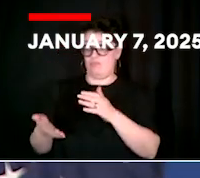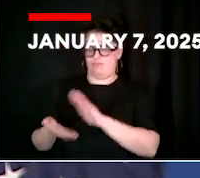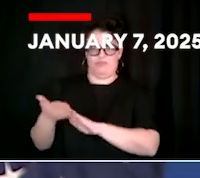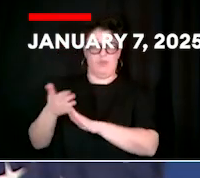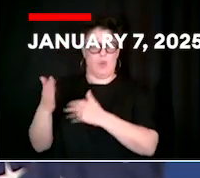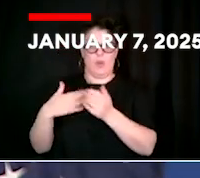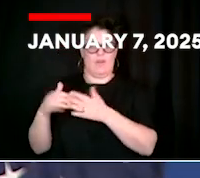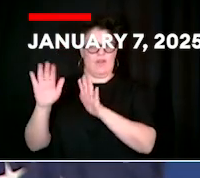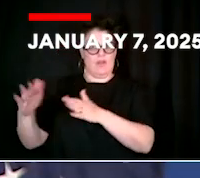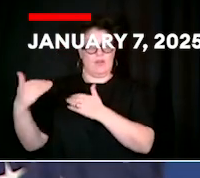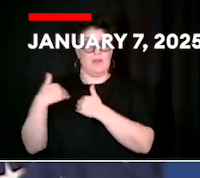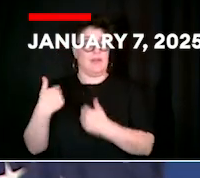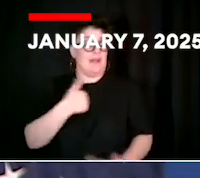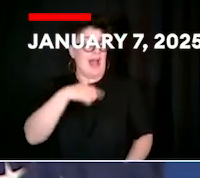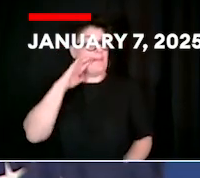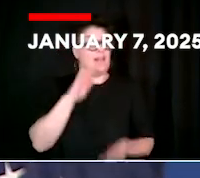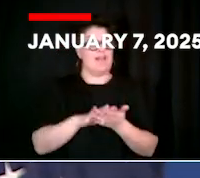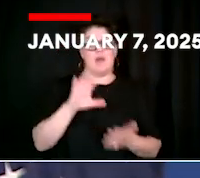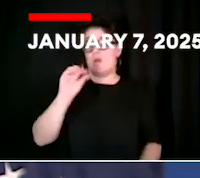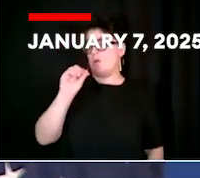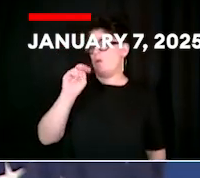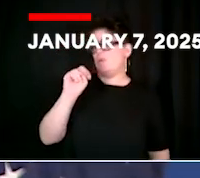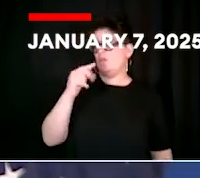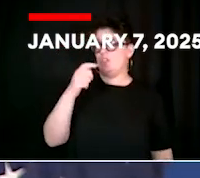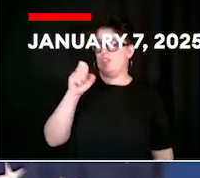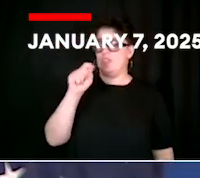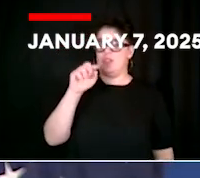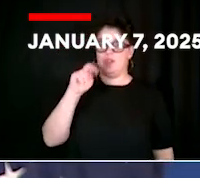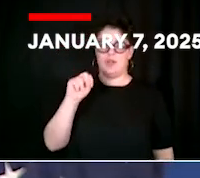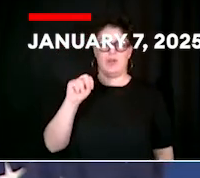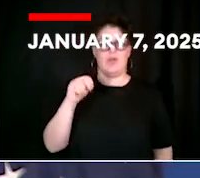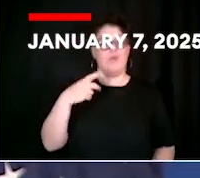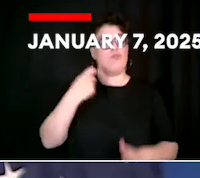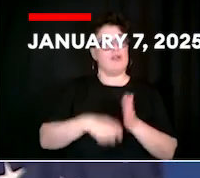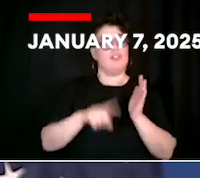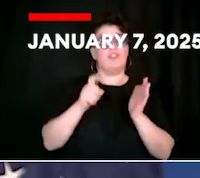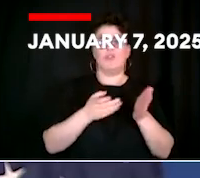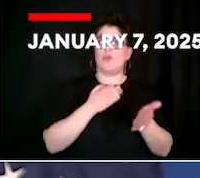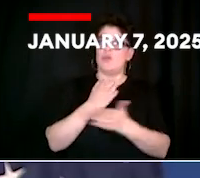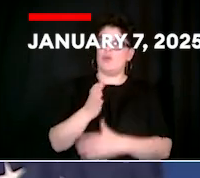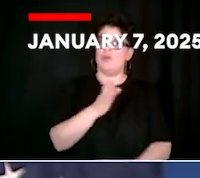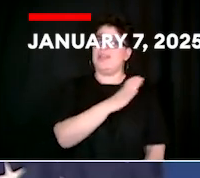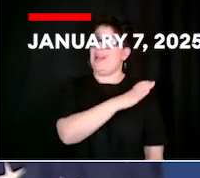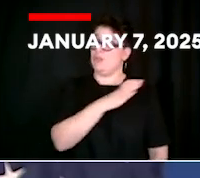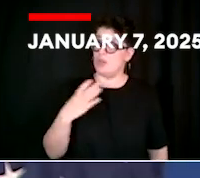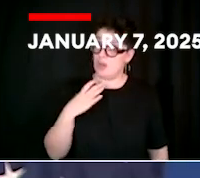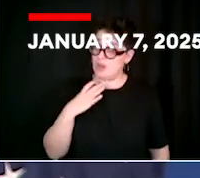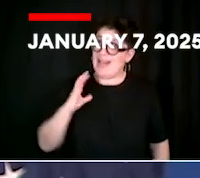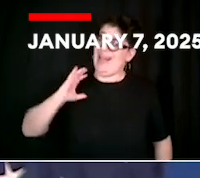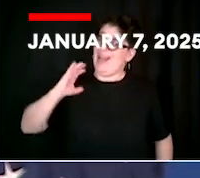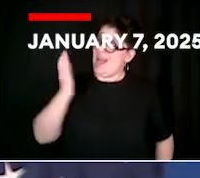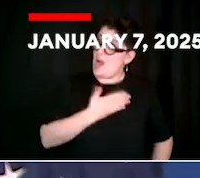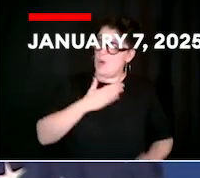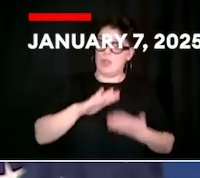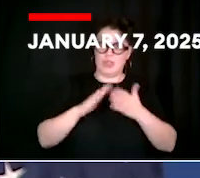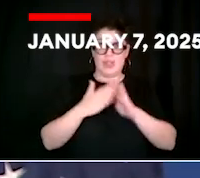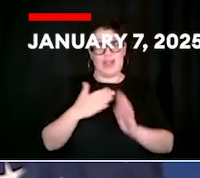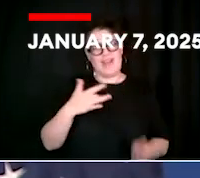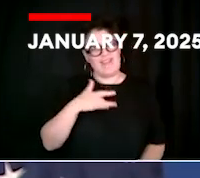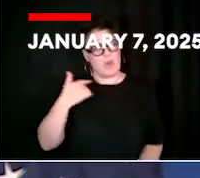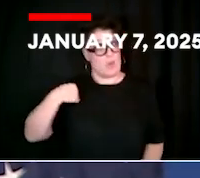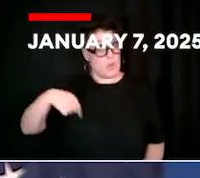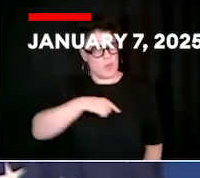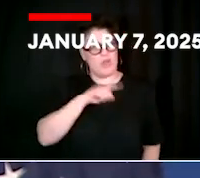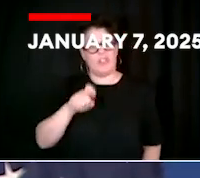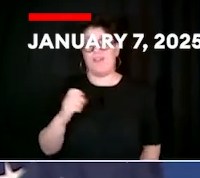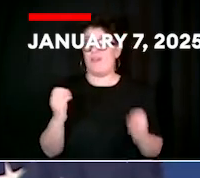city council. These are our roads, and it's in our city. I believe we should have had a greater impact on doing it,